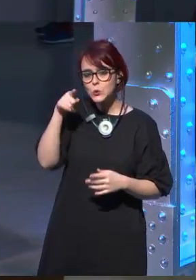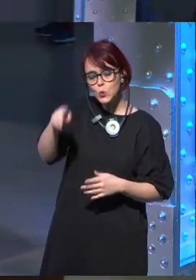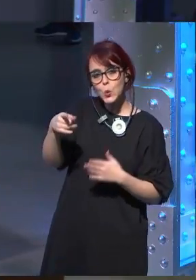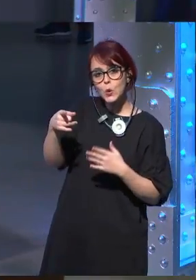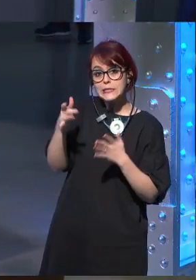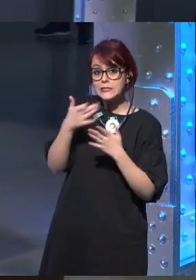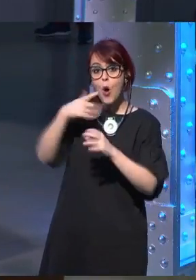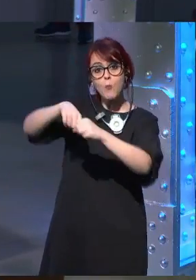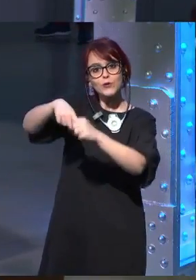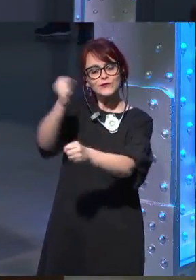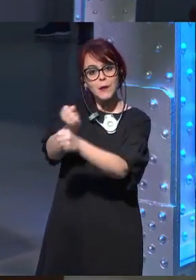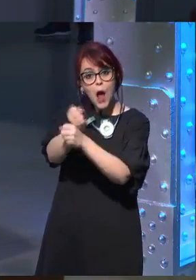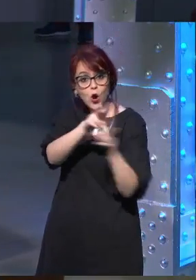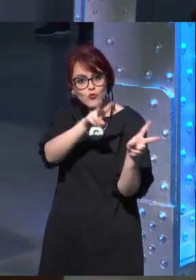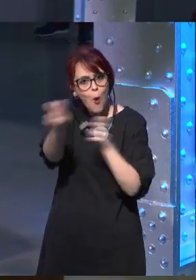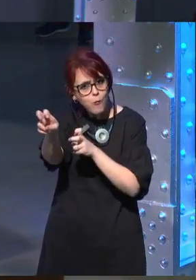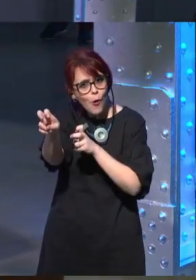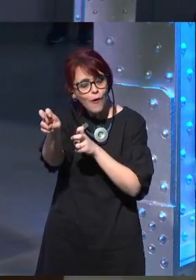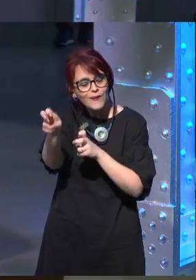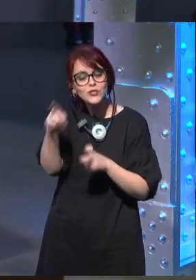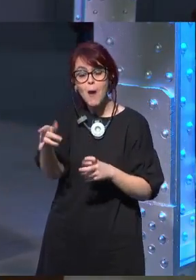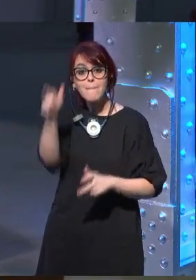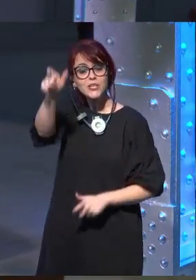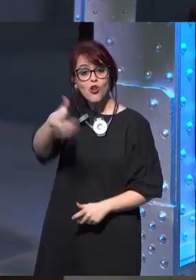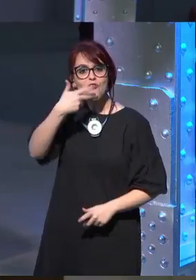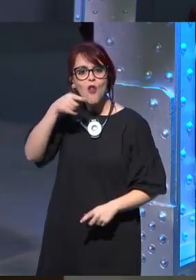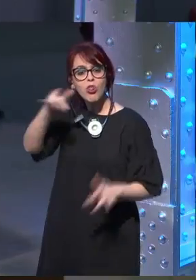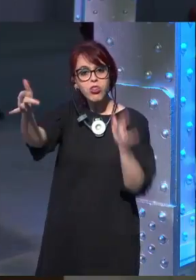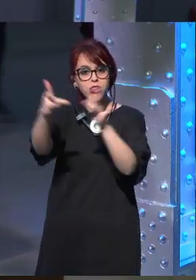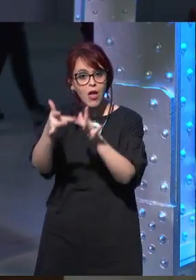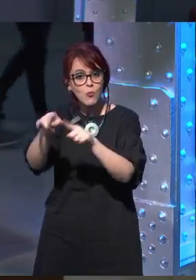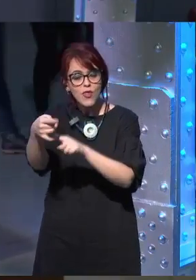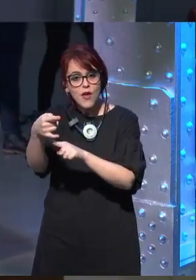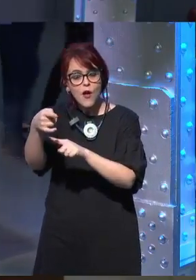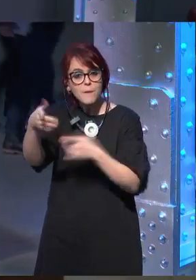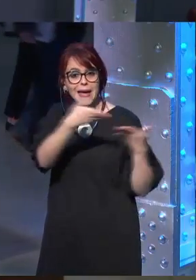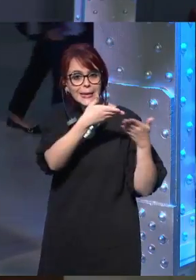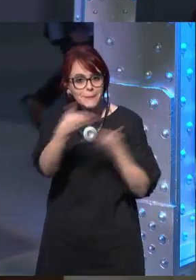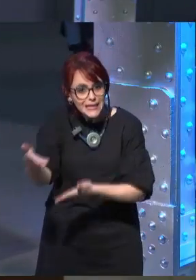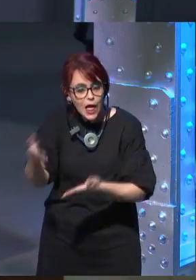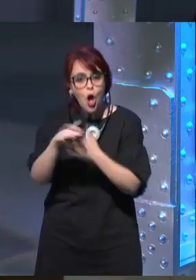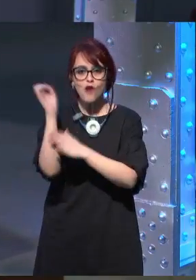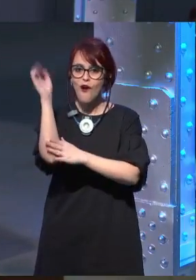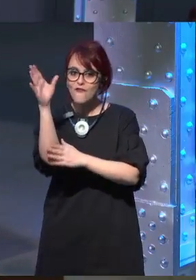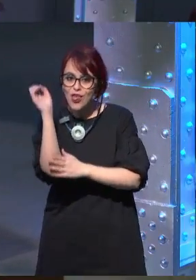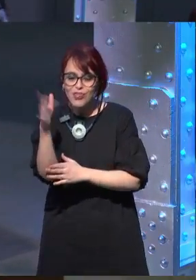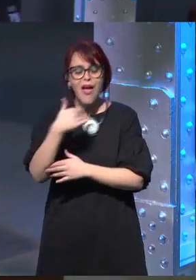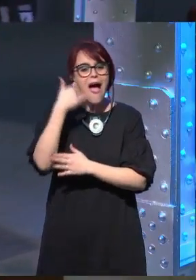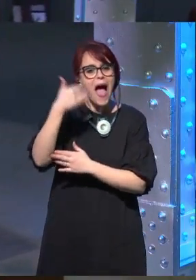up? Or an opportunity comes up? Or an invitation to a conference like this comes